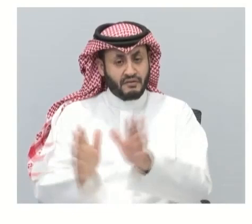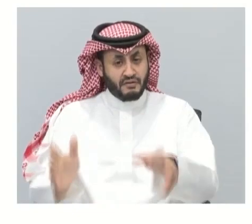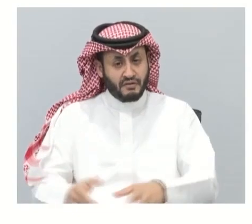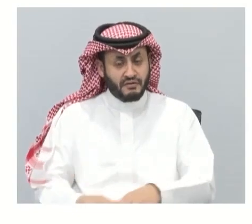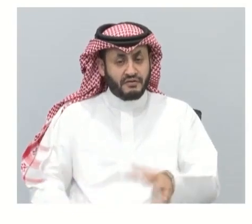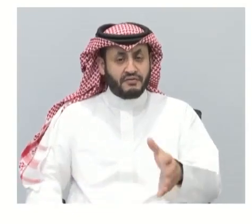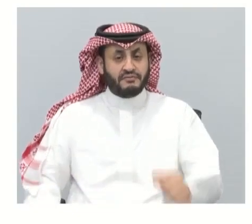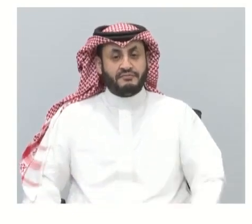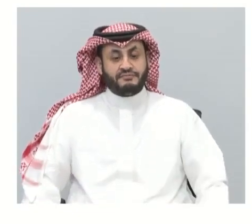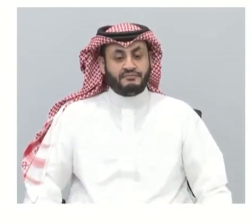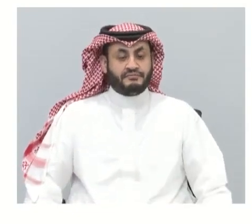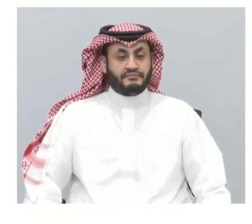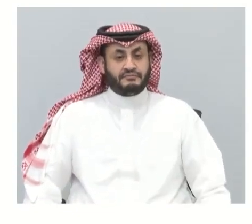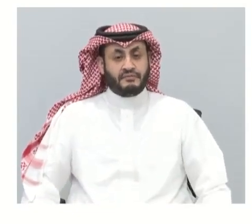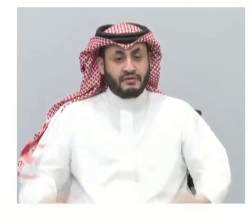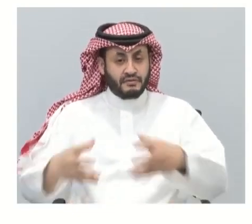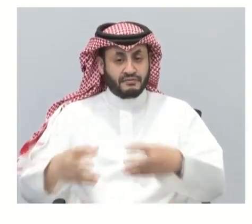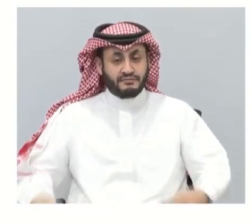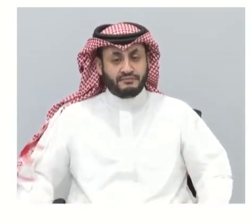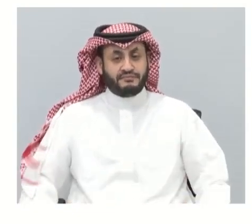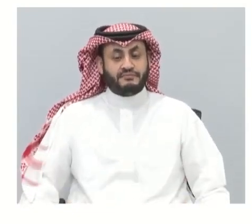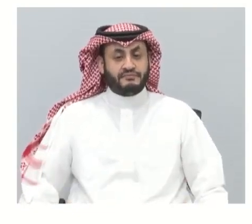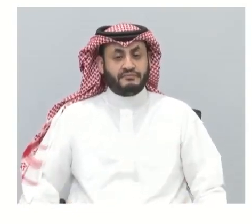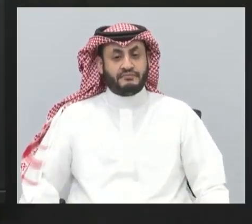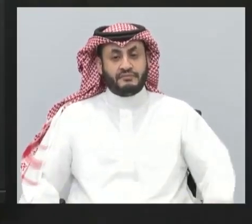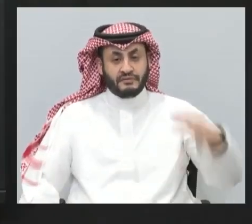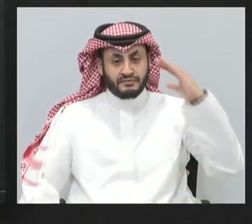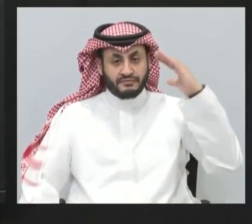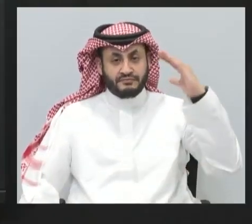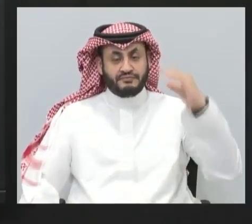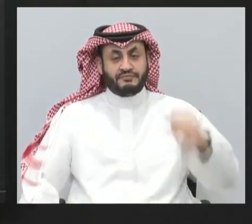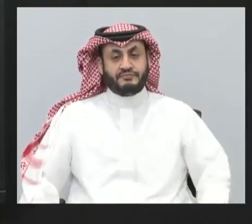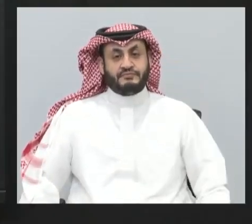vocab. Okay? I guess that is it for the lesson today. And thank you so much for your time.